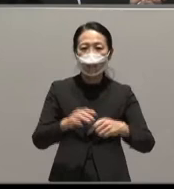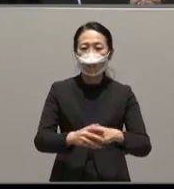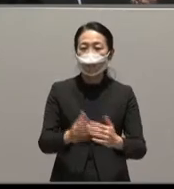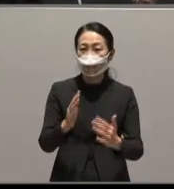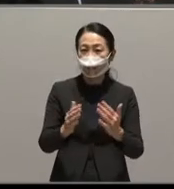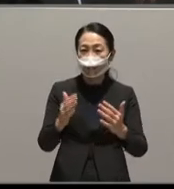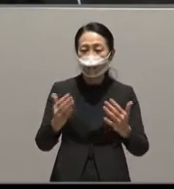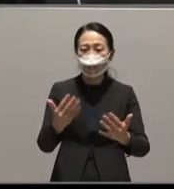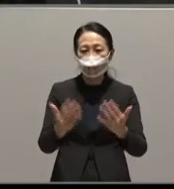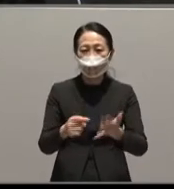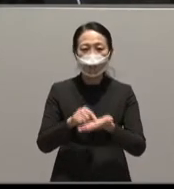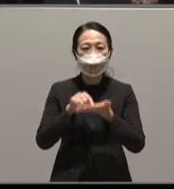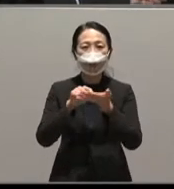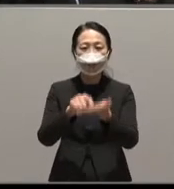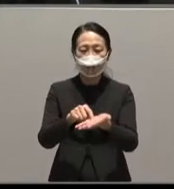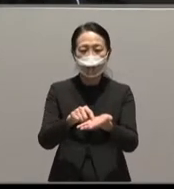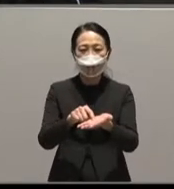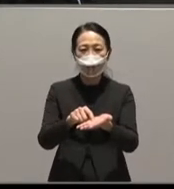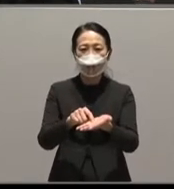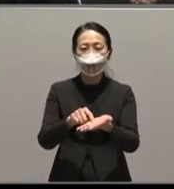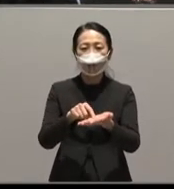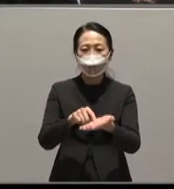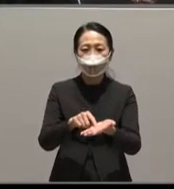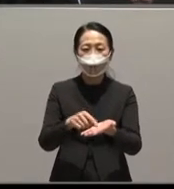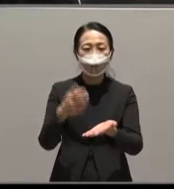in 1982,